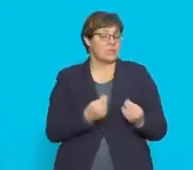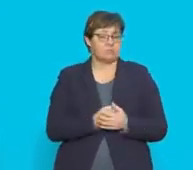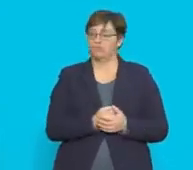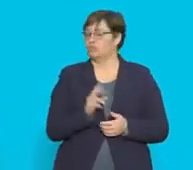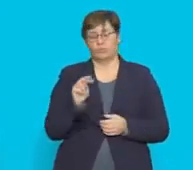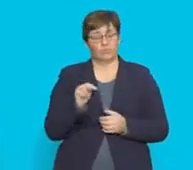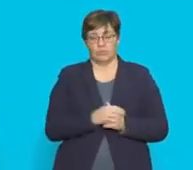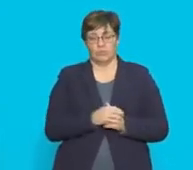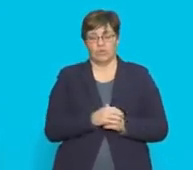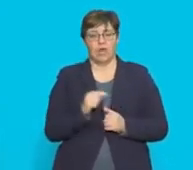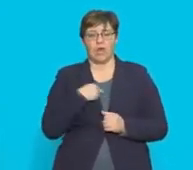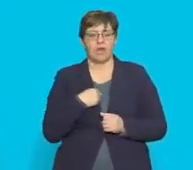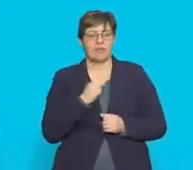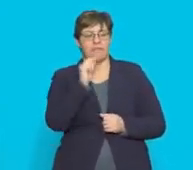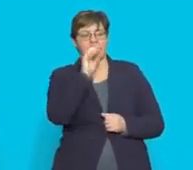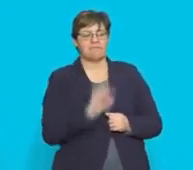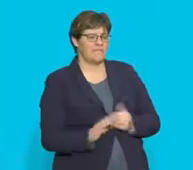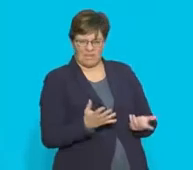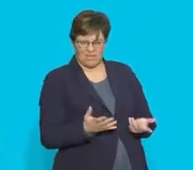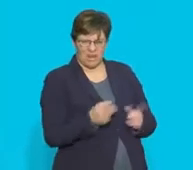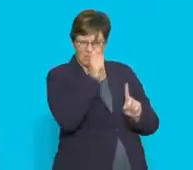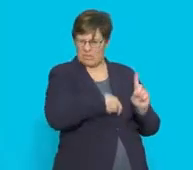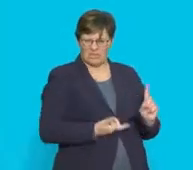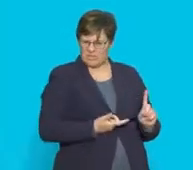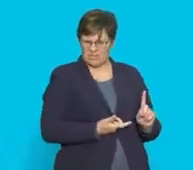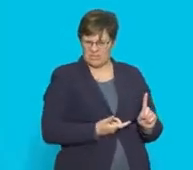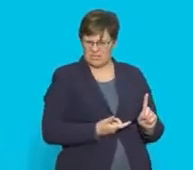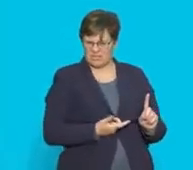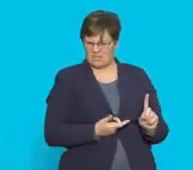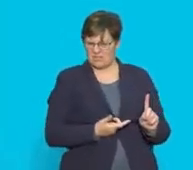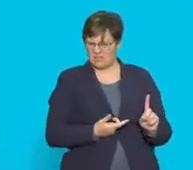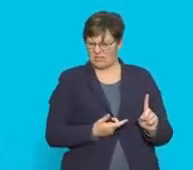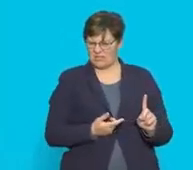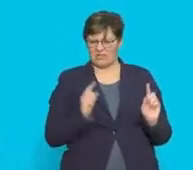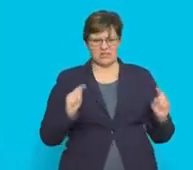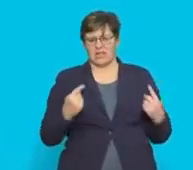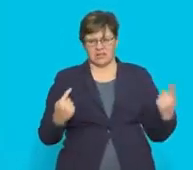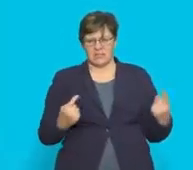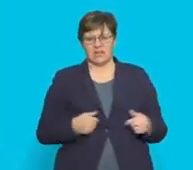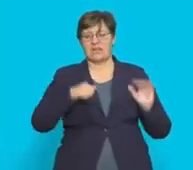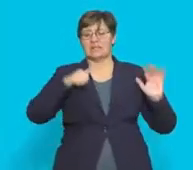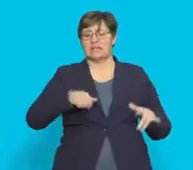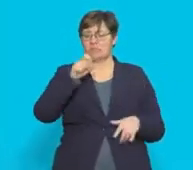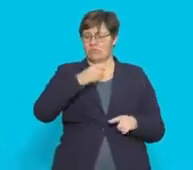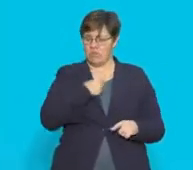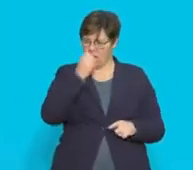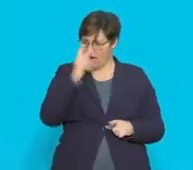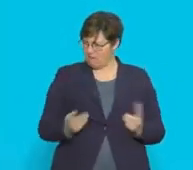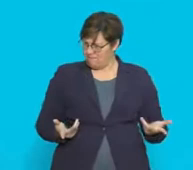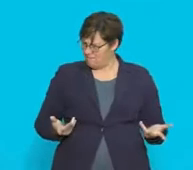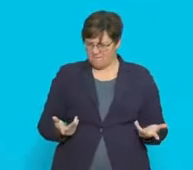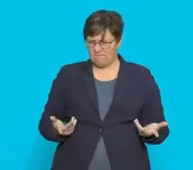number? Definitely not, because I can't have 5,5 people. Does that mean the sixth person is a